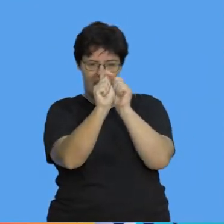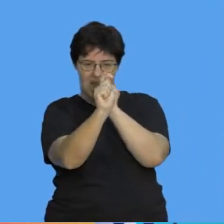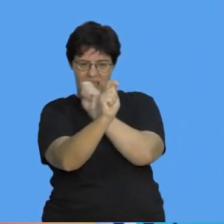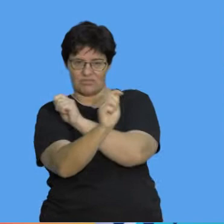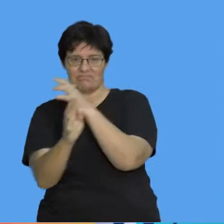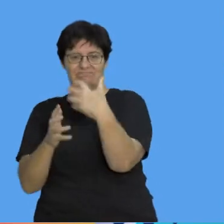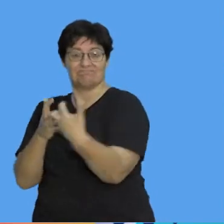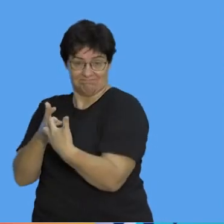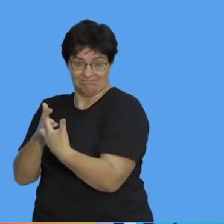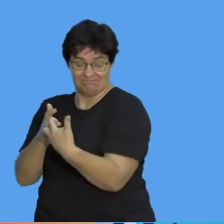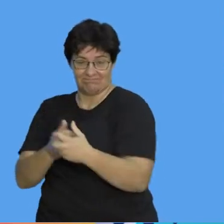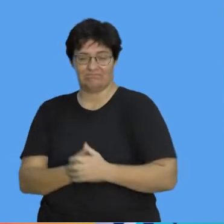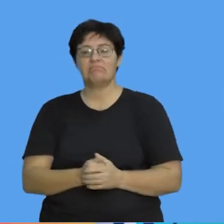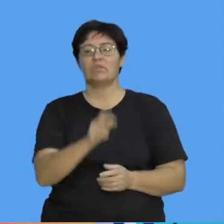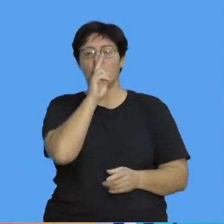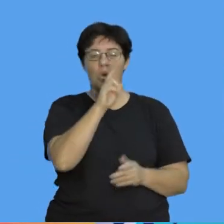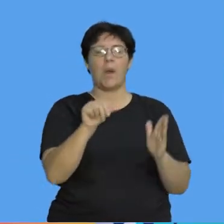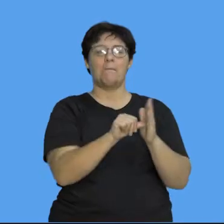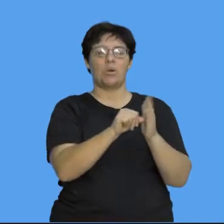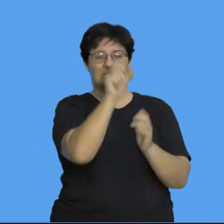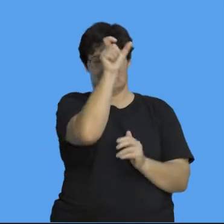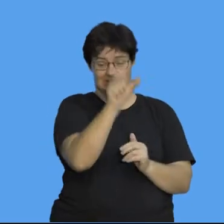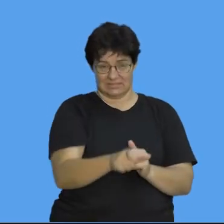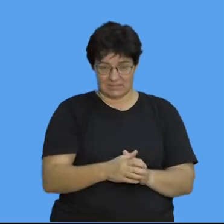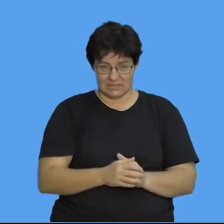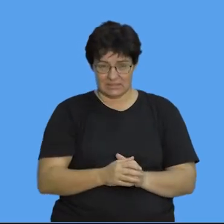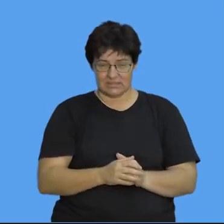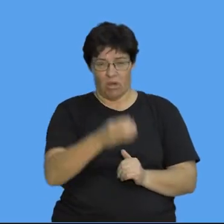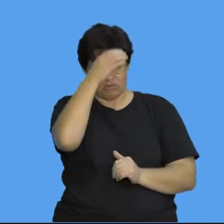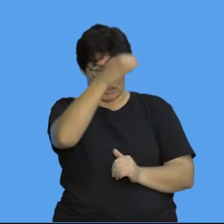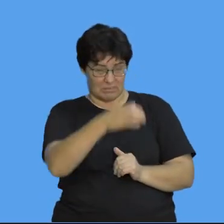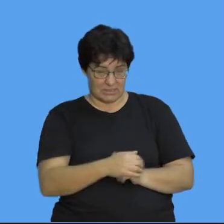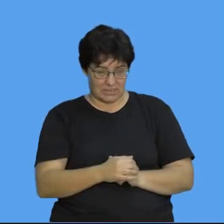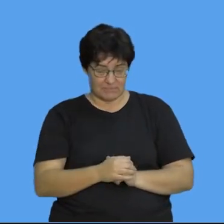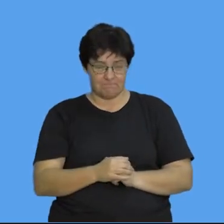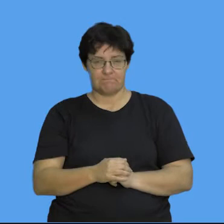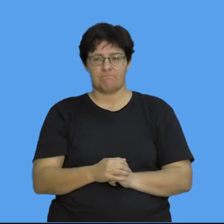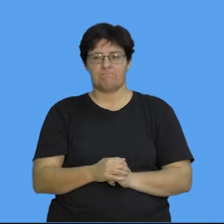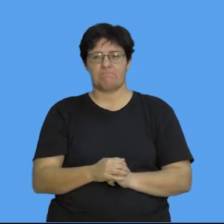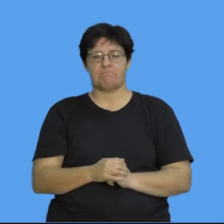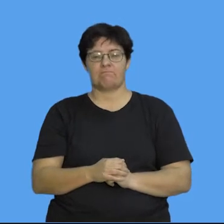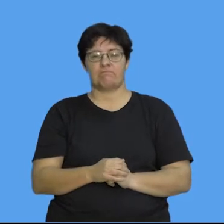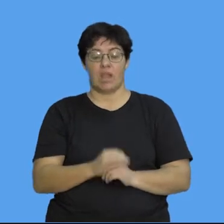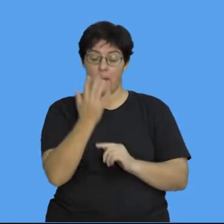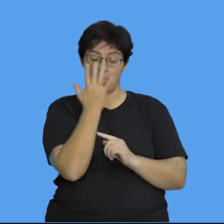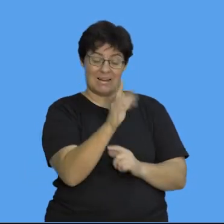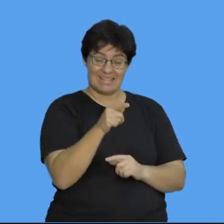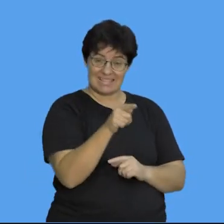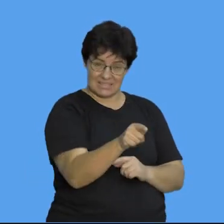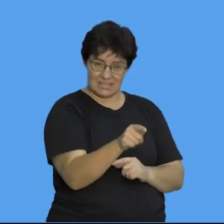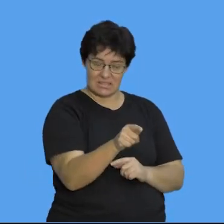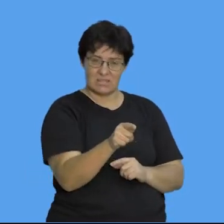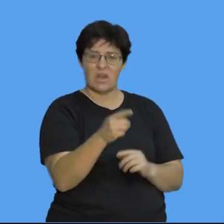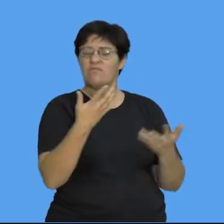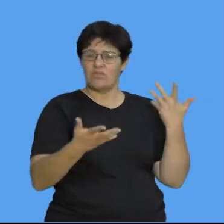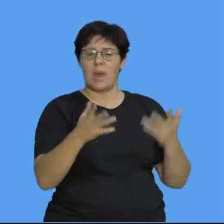a few of our key concepts. Now, the one question that I've put over here is that plants, you might have done the section